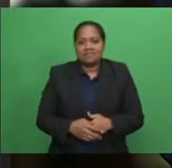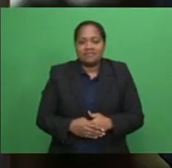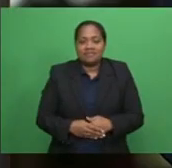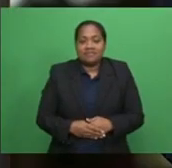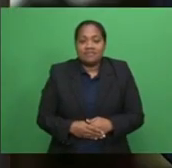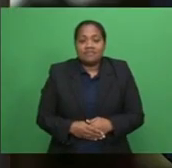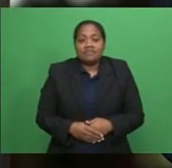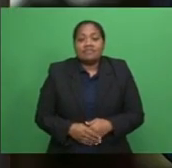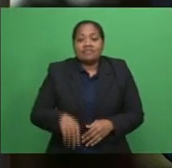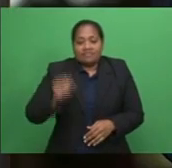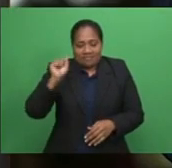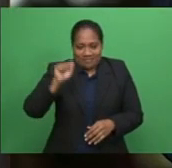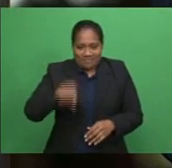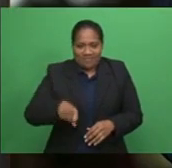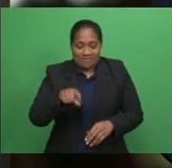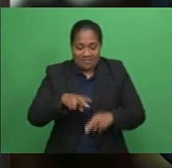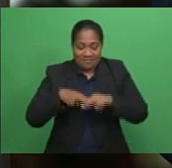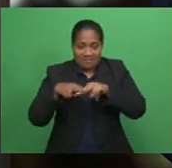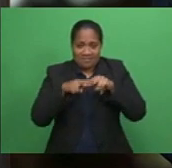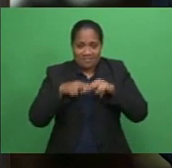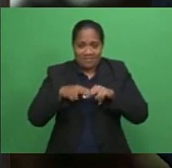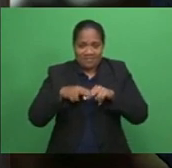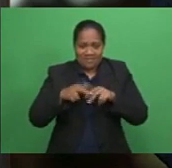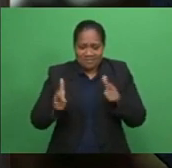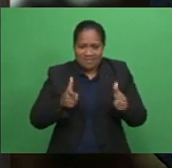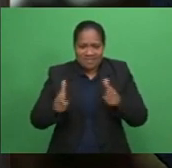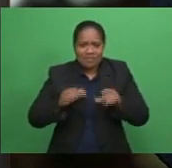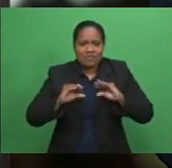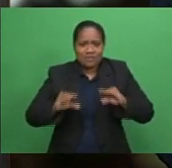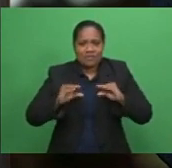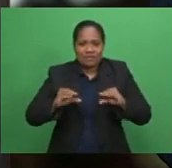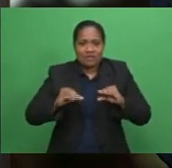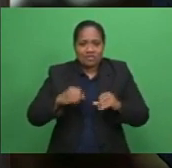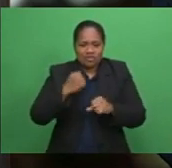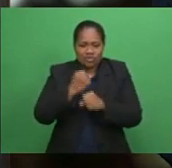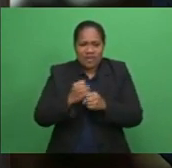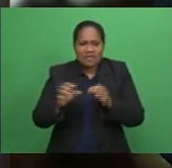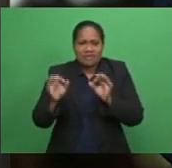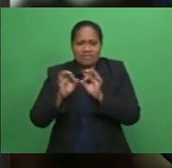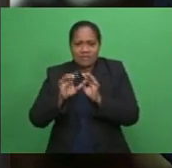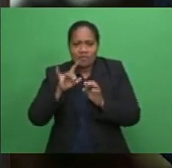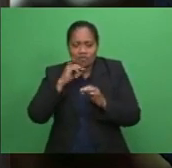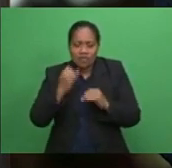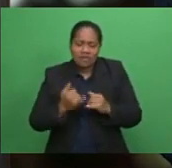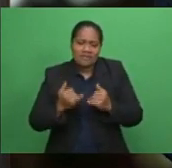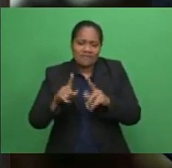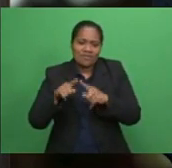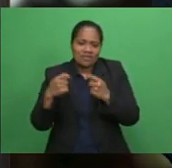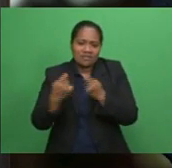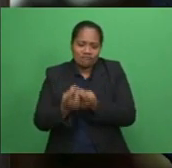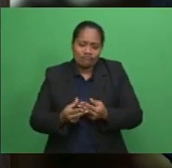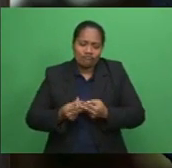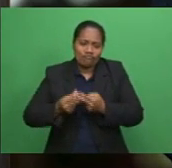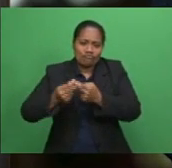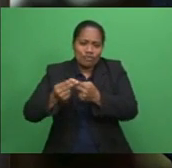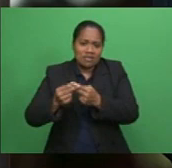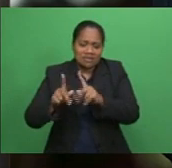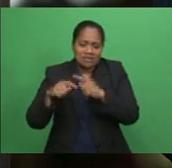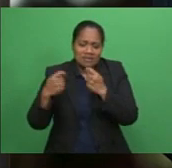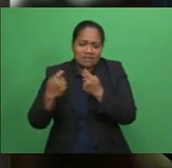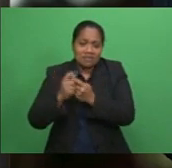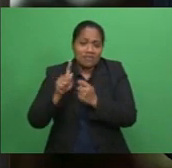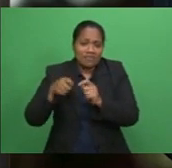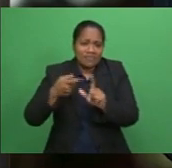It's official. Fiji Sevens coach Gareth Baber will lead the team to the Tokyo Olympic Games next year. The Fiji Rugby